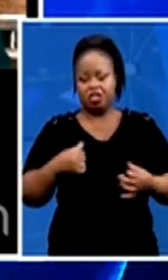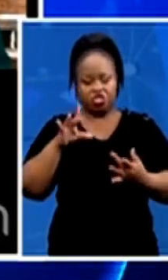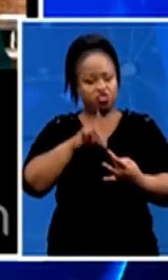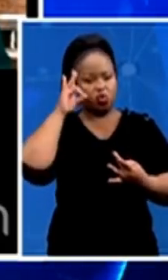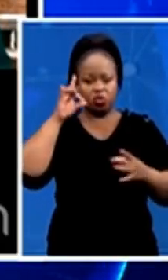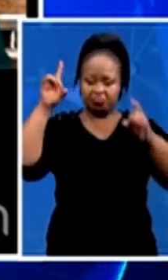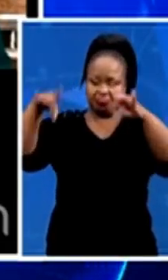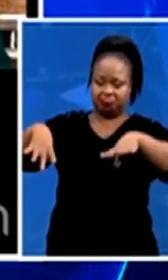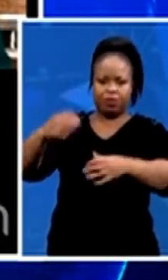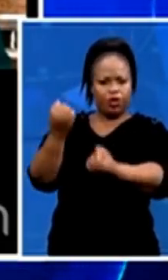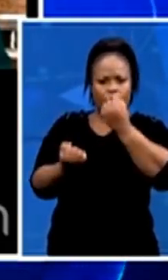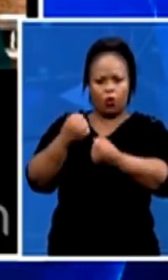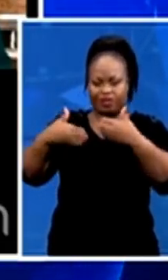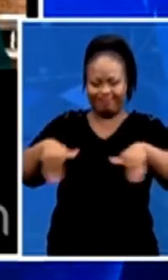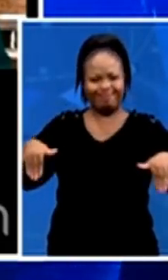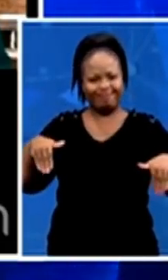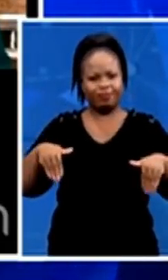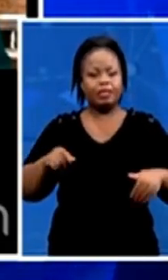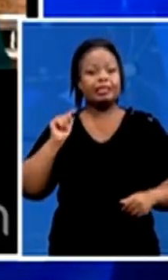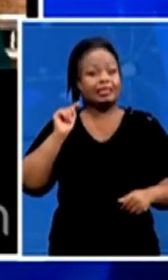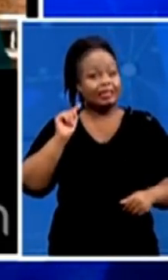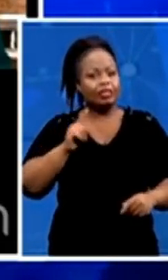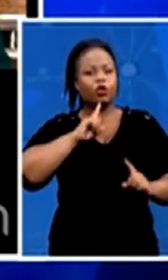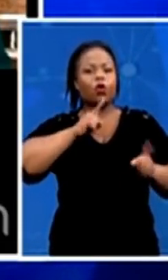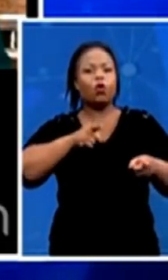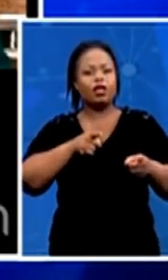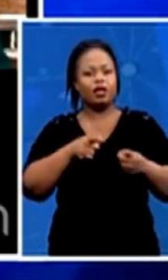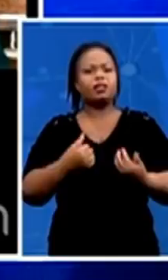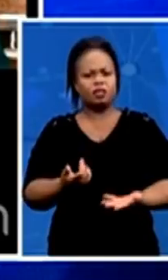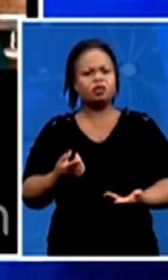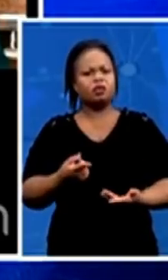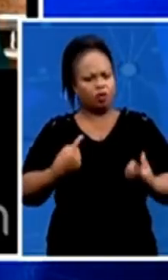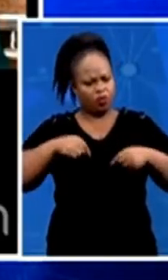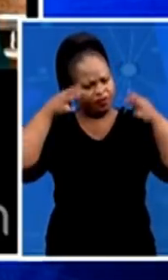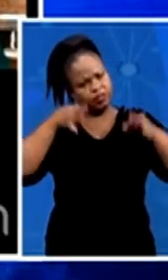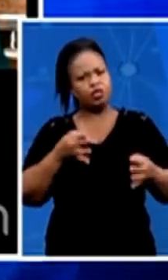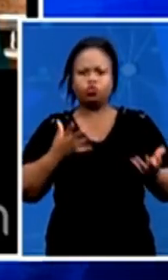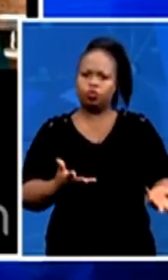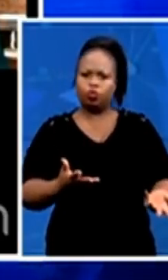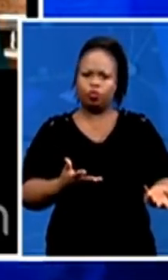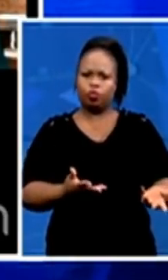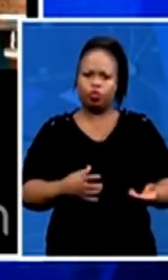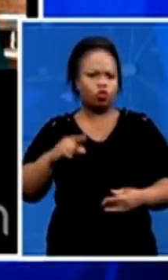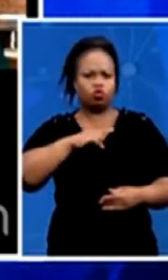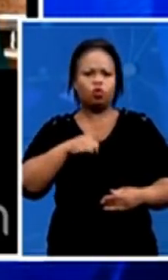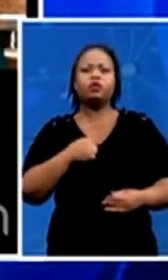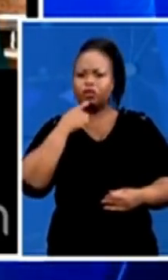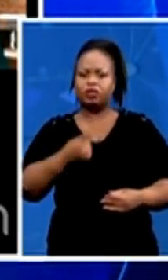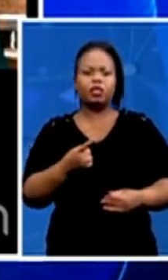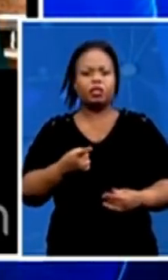order that this court gave. It granted an order to hold him in contempt.